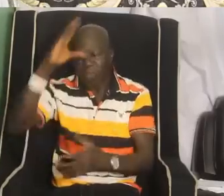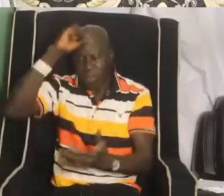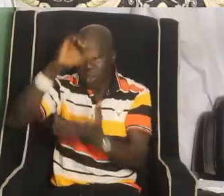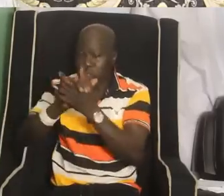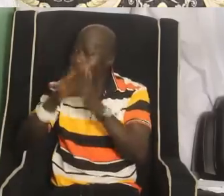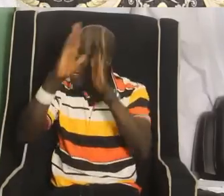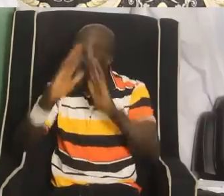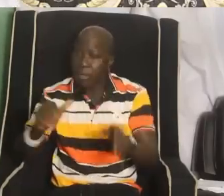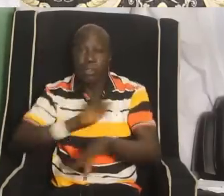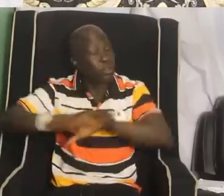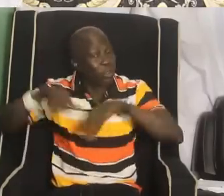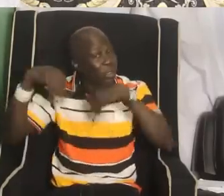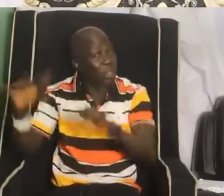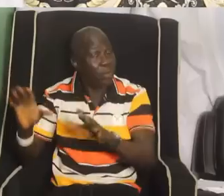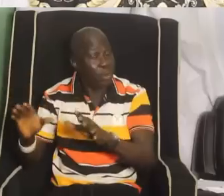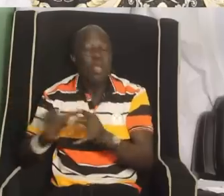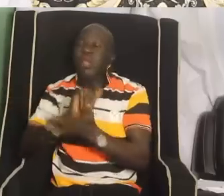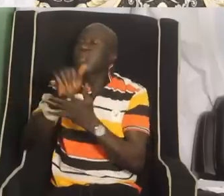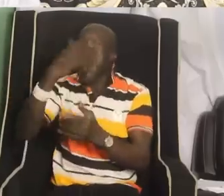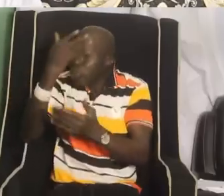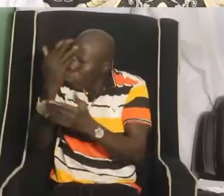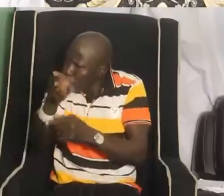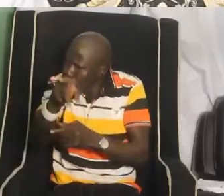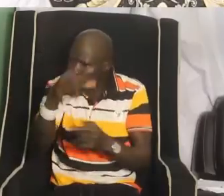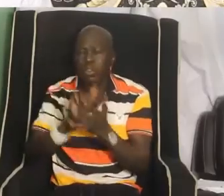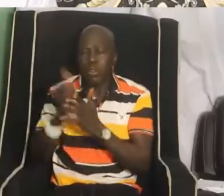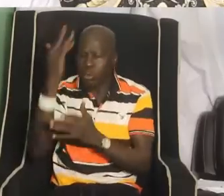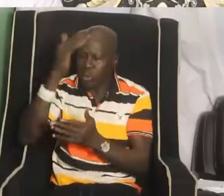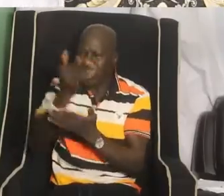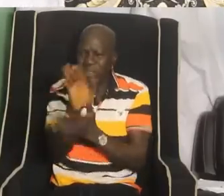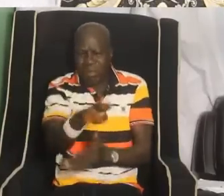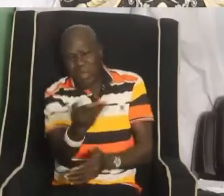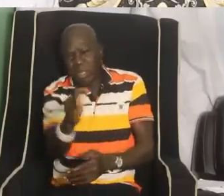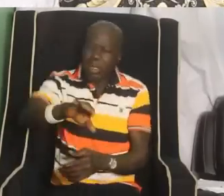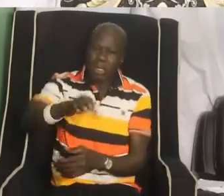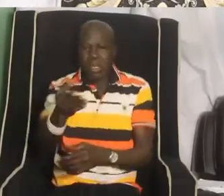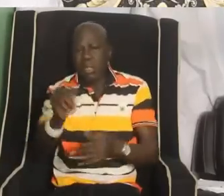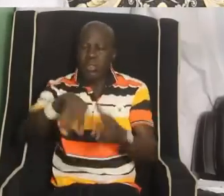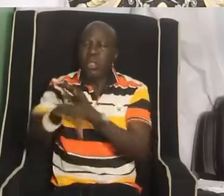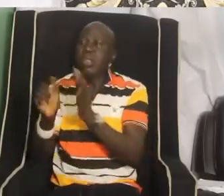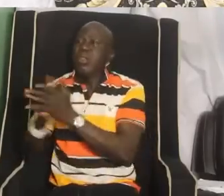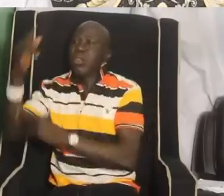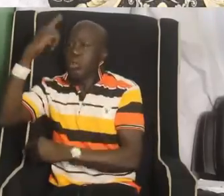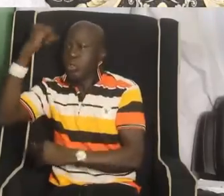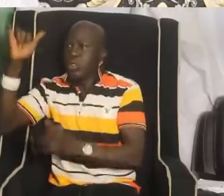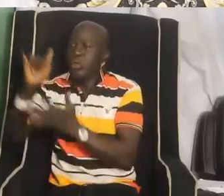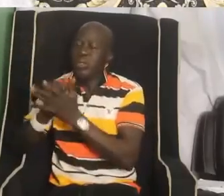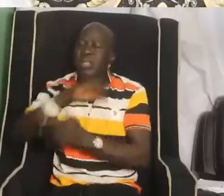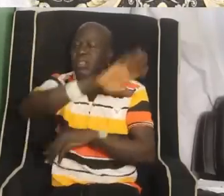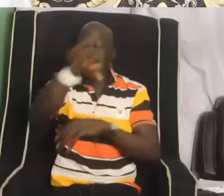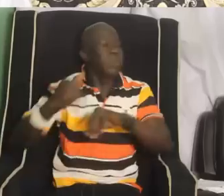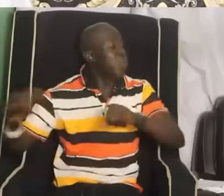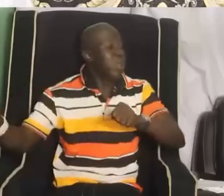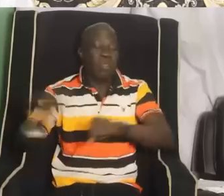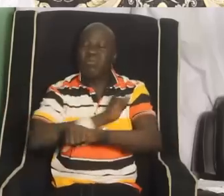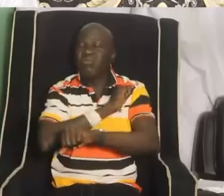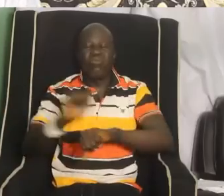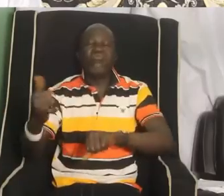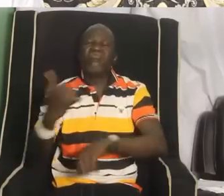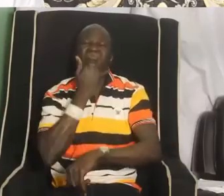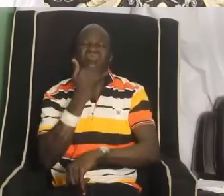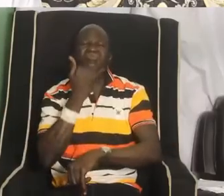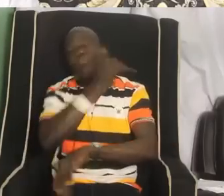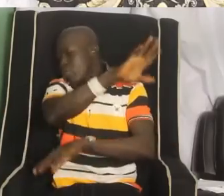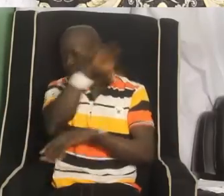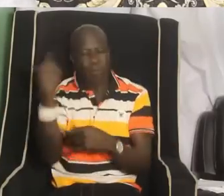leave this time around. You are the one that knows the one that doubting God. are living, your dream tells you